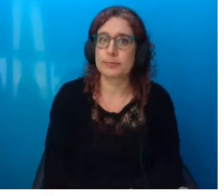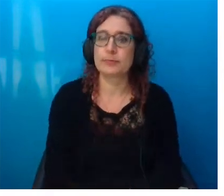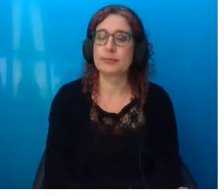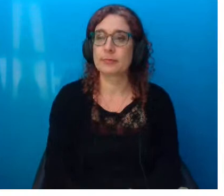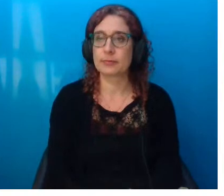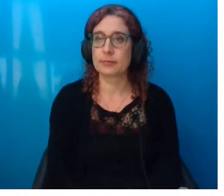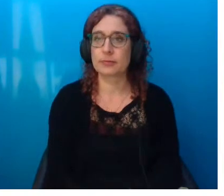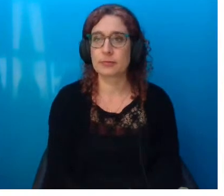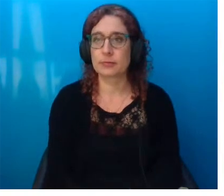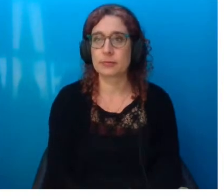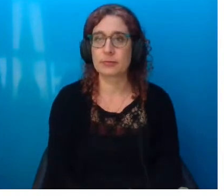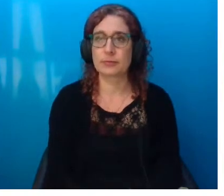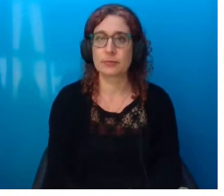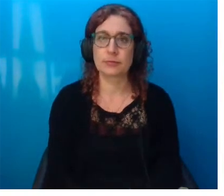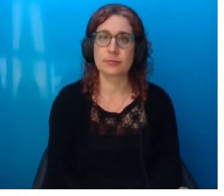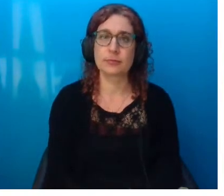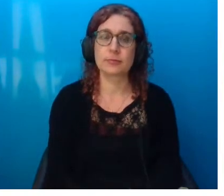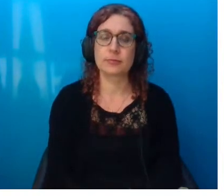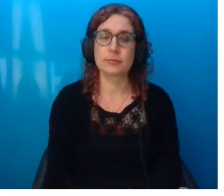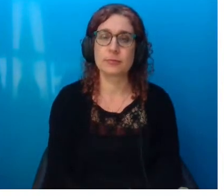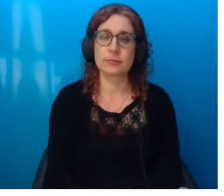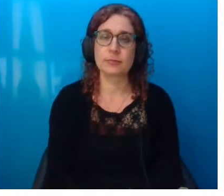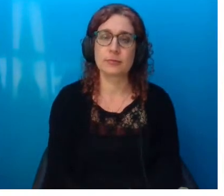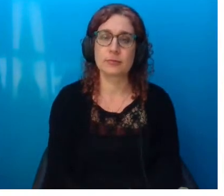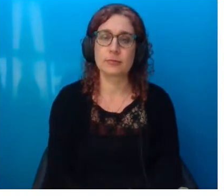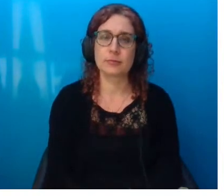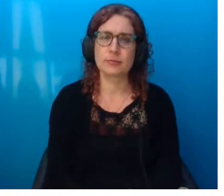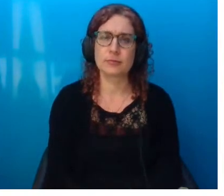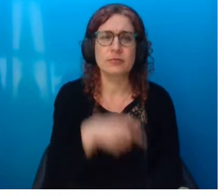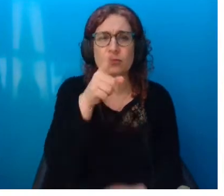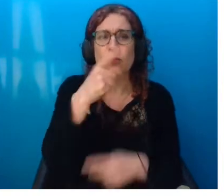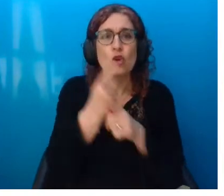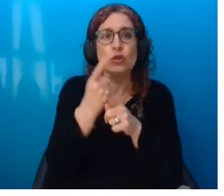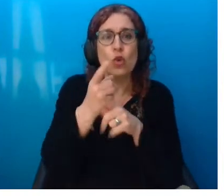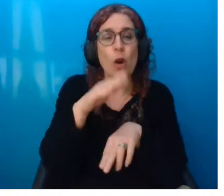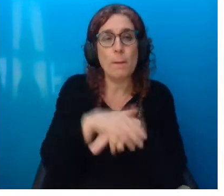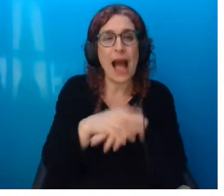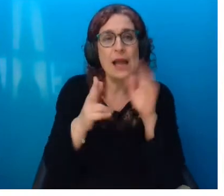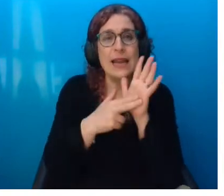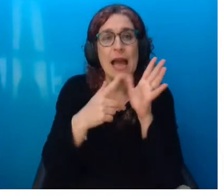Are you able to explain further the link between nasal polyps and cystic fibrosis?